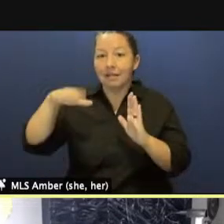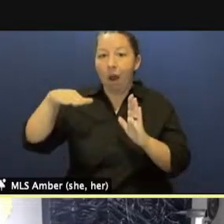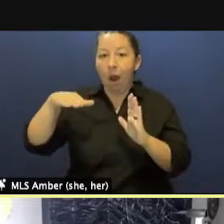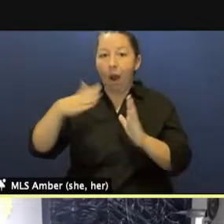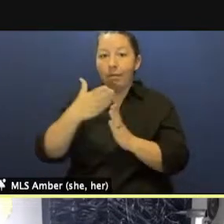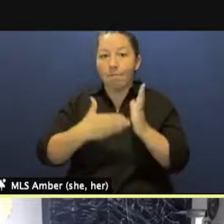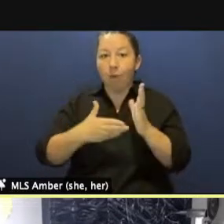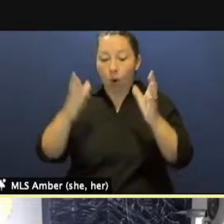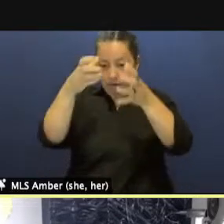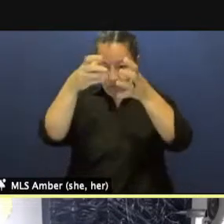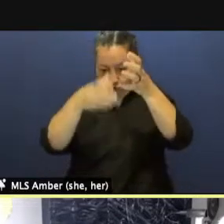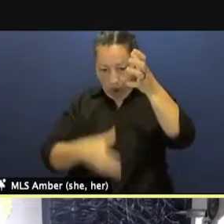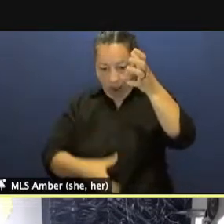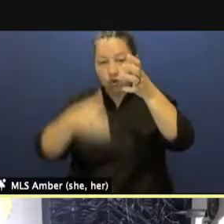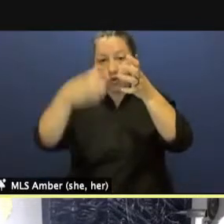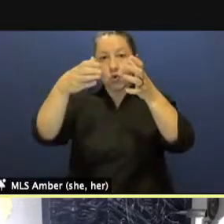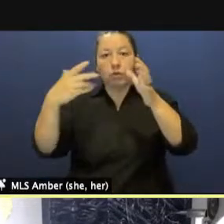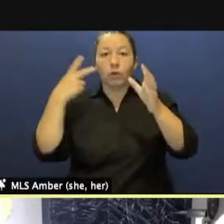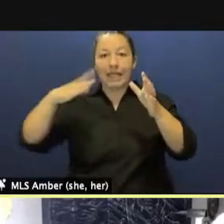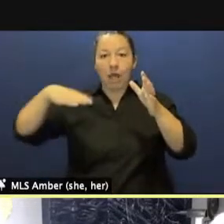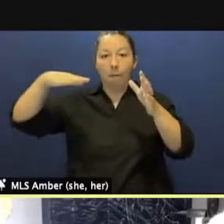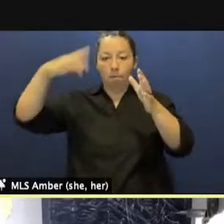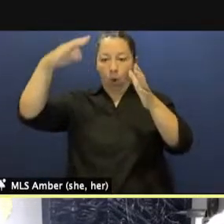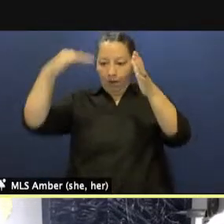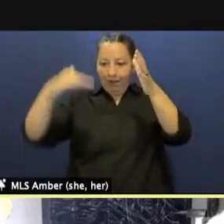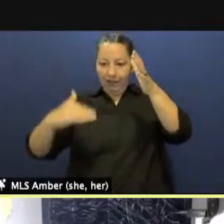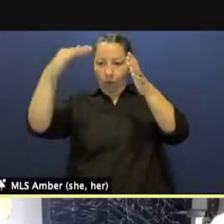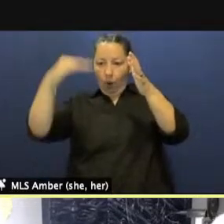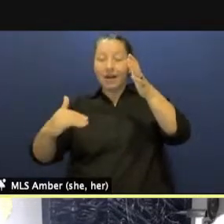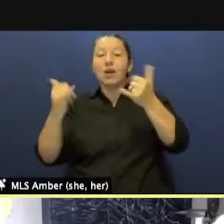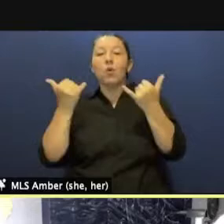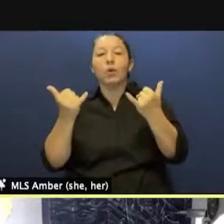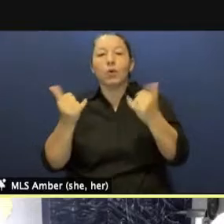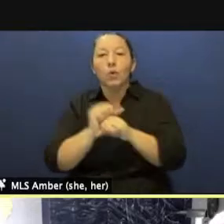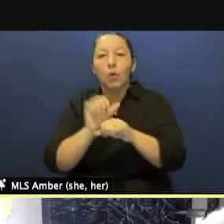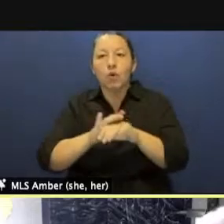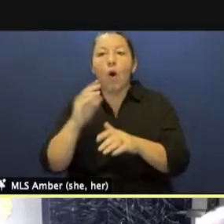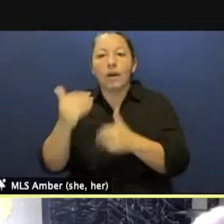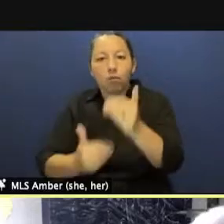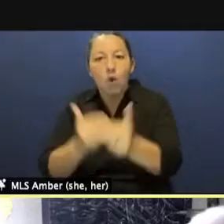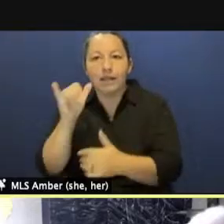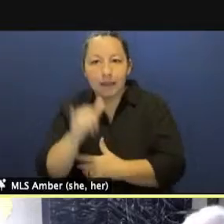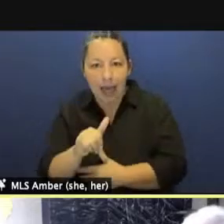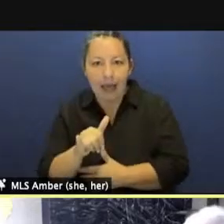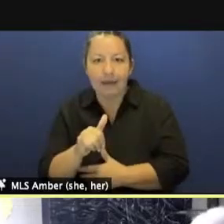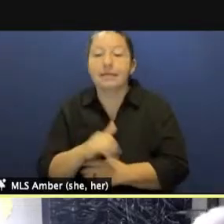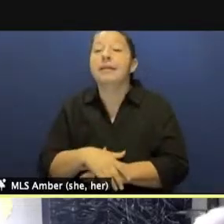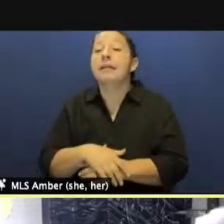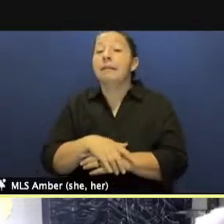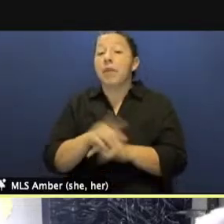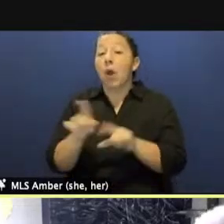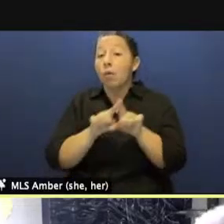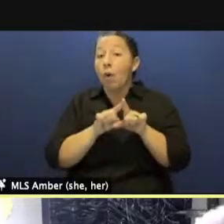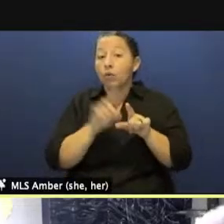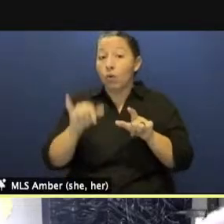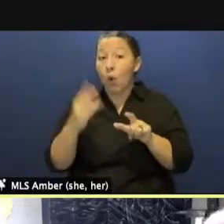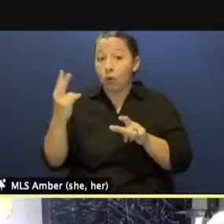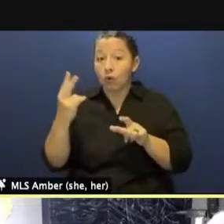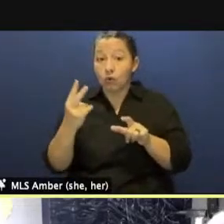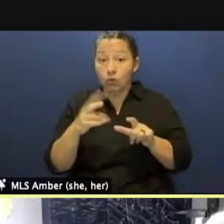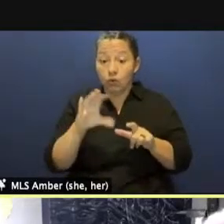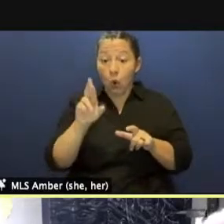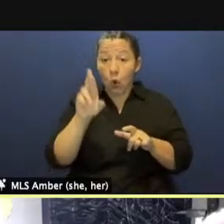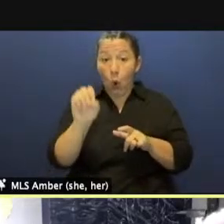drive tube, which we are currently working on and processing. In addition to those two core